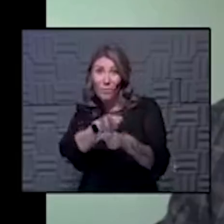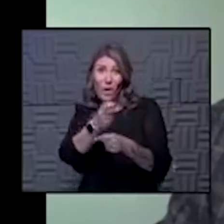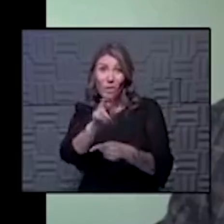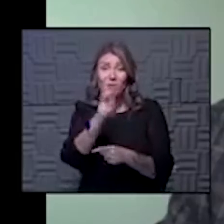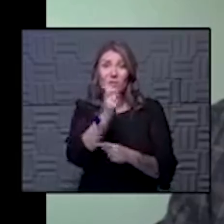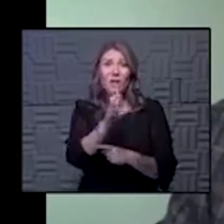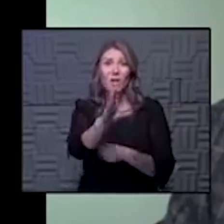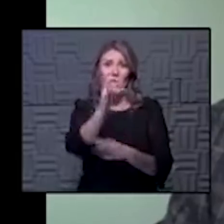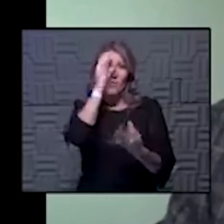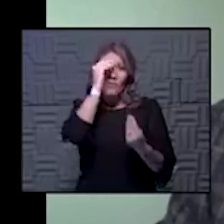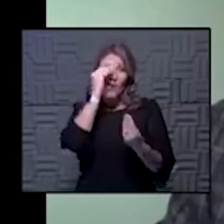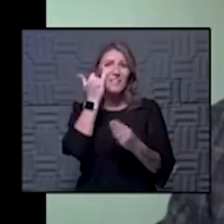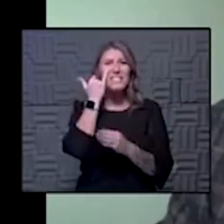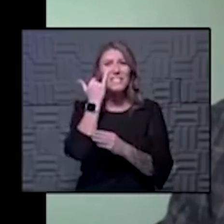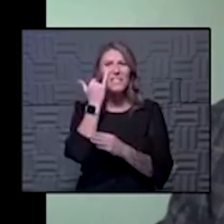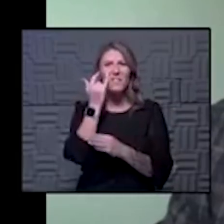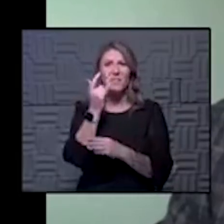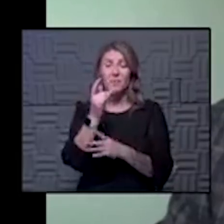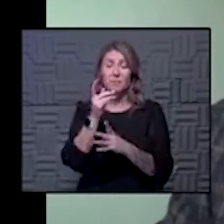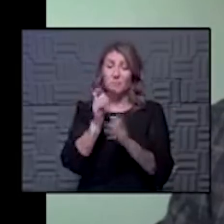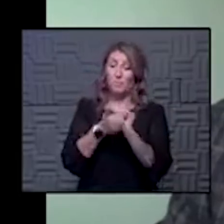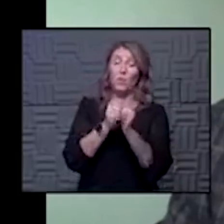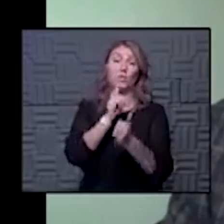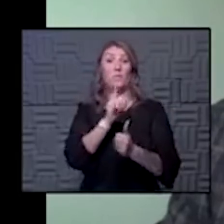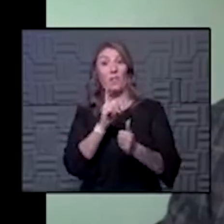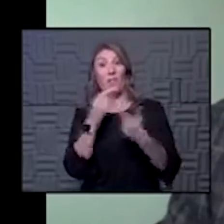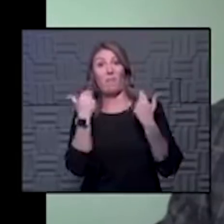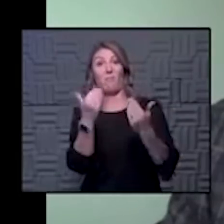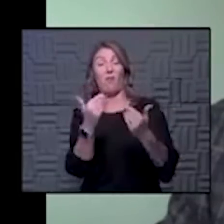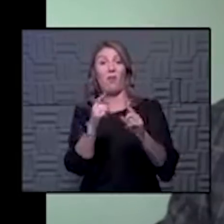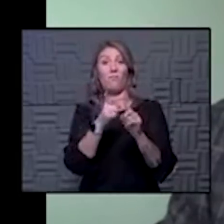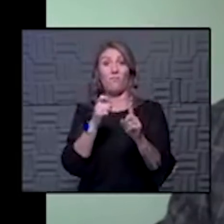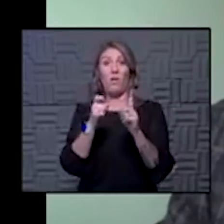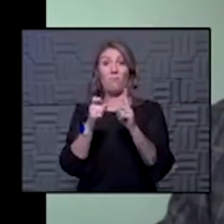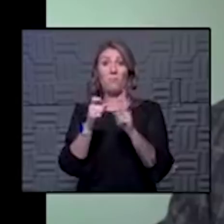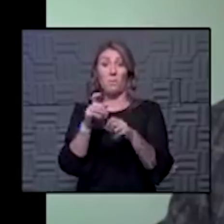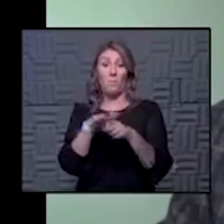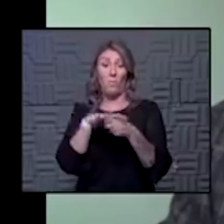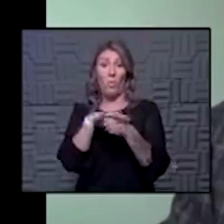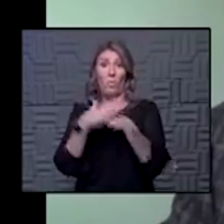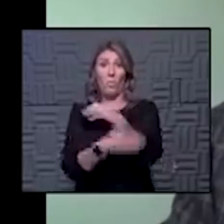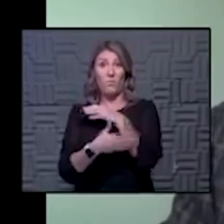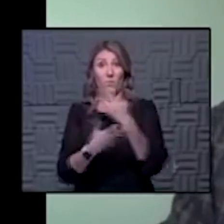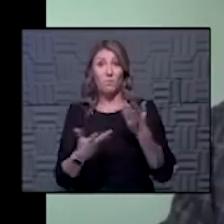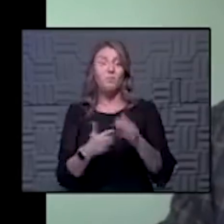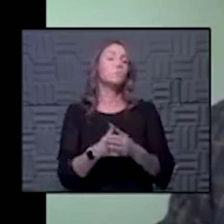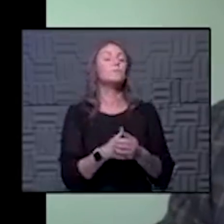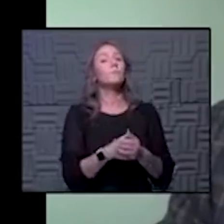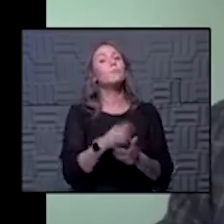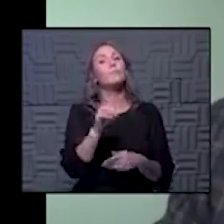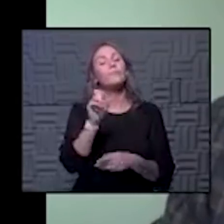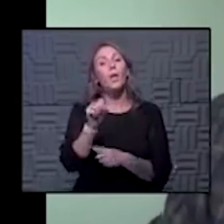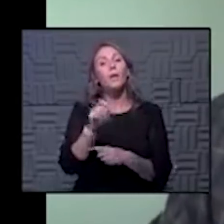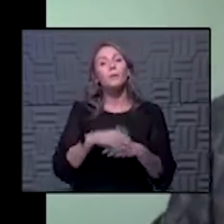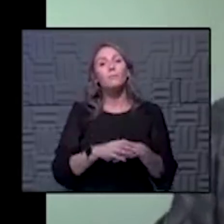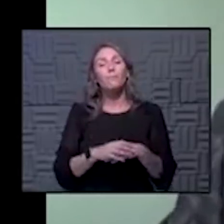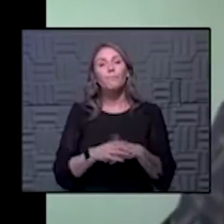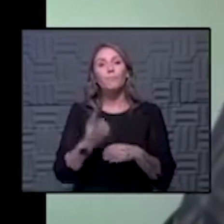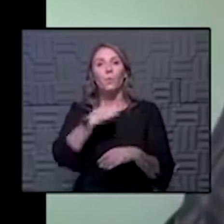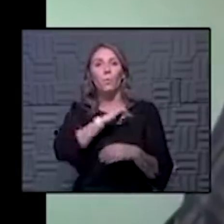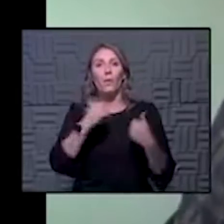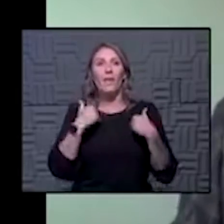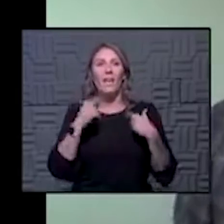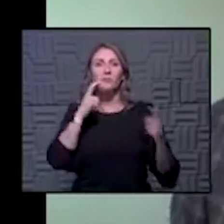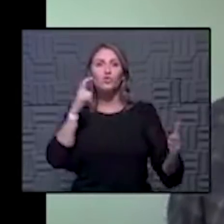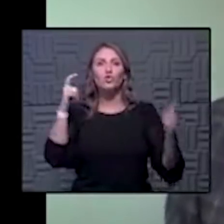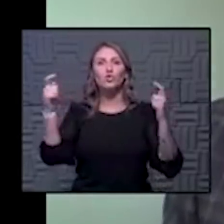just your thoughts on whether or not those should even be allowed by local counties. You bet. Well, I think that we had a large